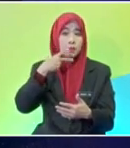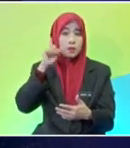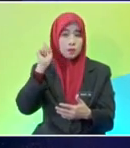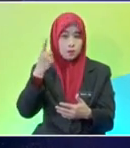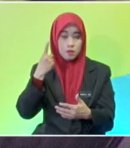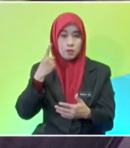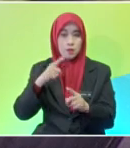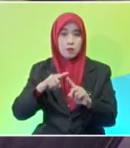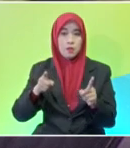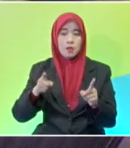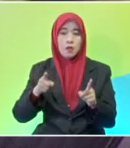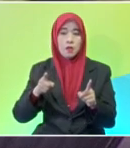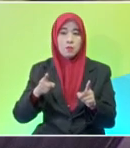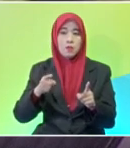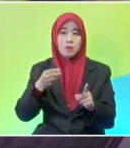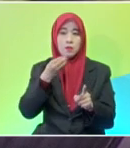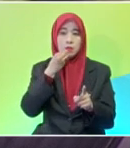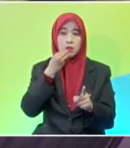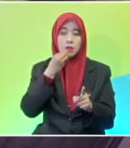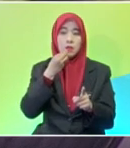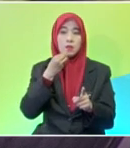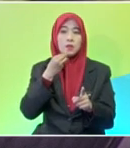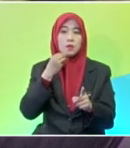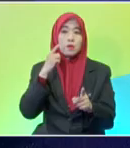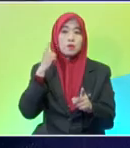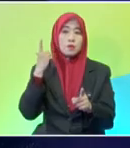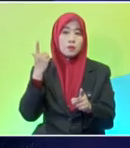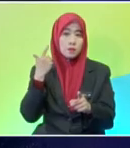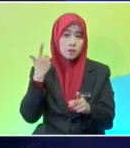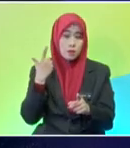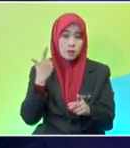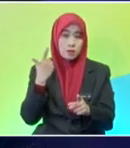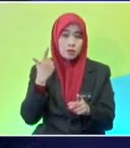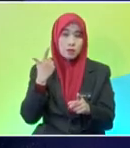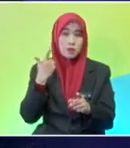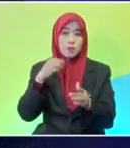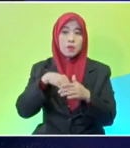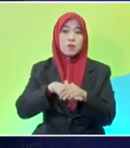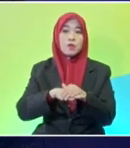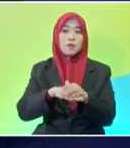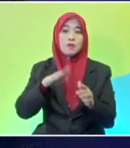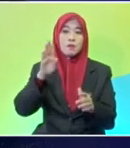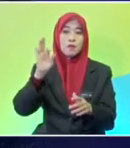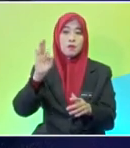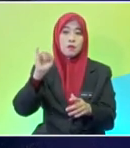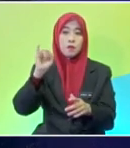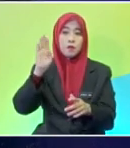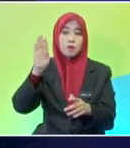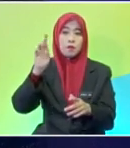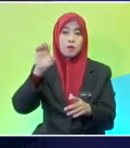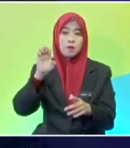the fruits and vegetables got vitamins, it also contains fiber. Oh, yes. So fiber is good